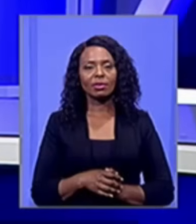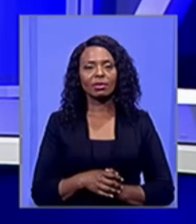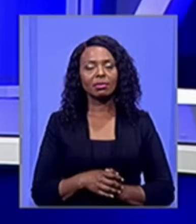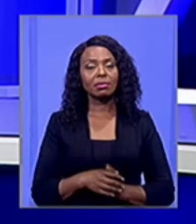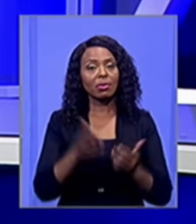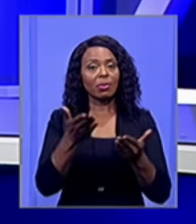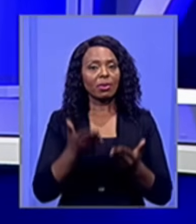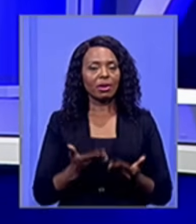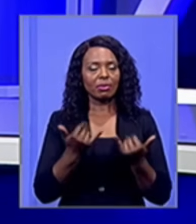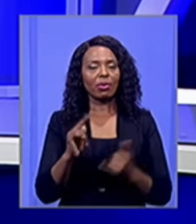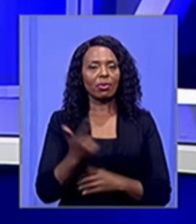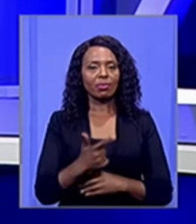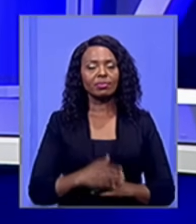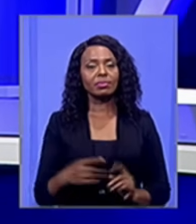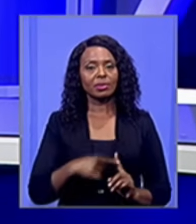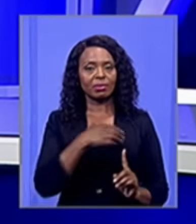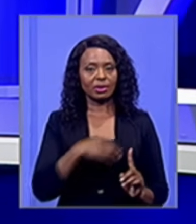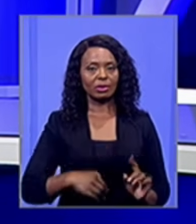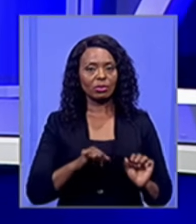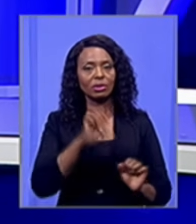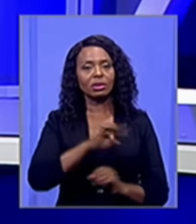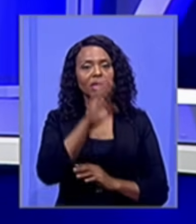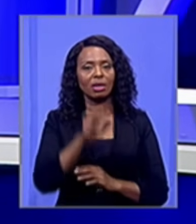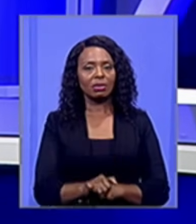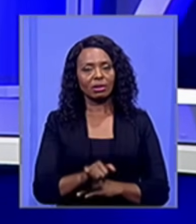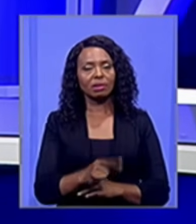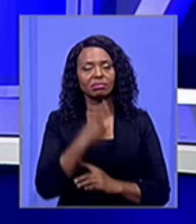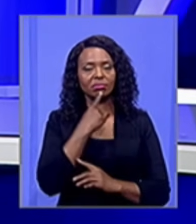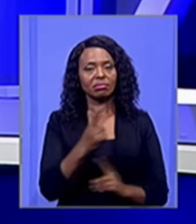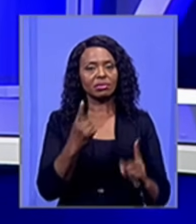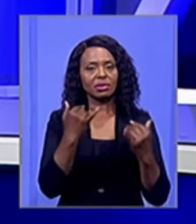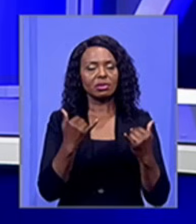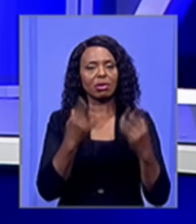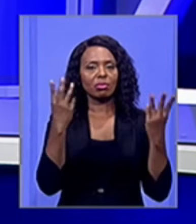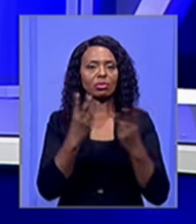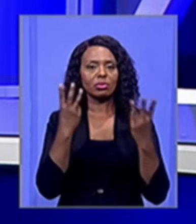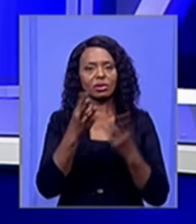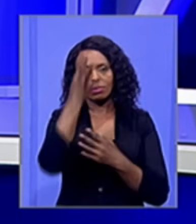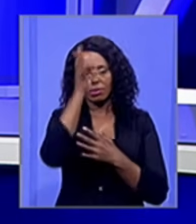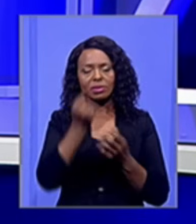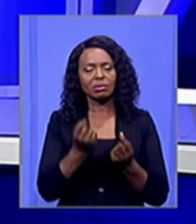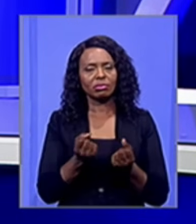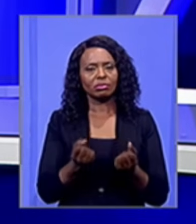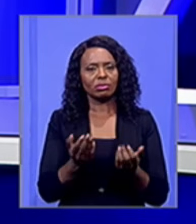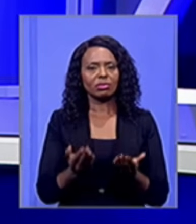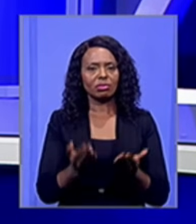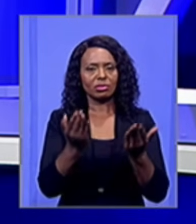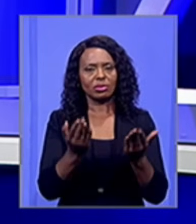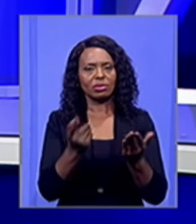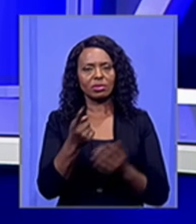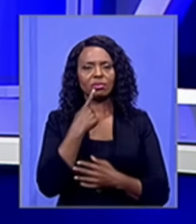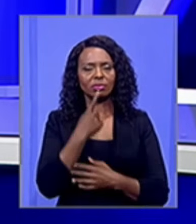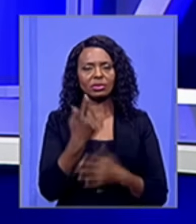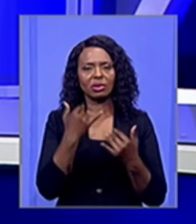Harbe amele mohi mo presidente Cyril Ramaphosa o hlakotse mohopolo wa baahi wa hore mmuso ha o etse ho tuma ho ba abela ditshebeletso o